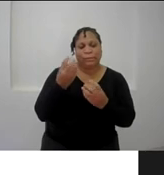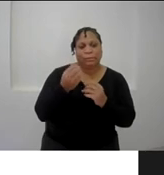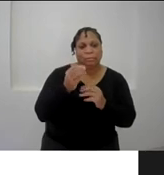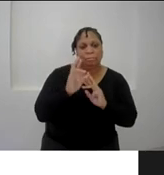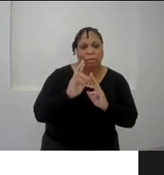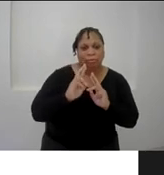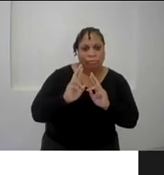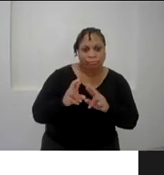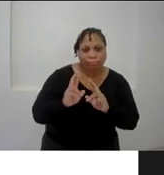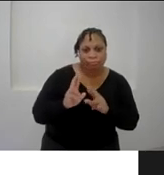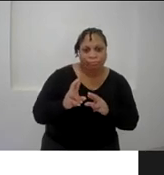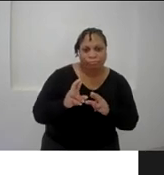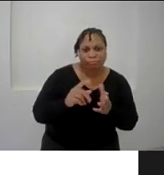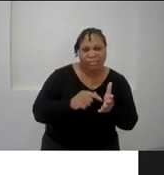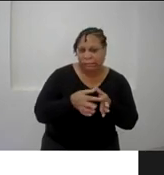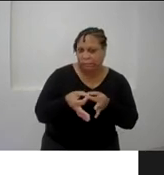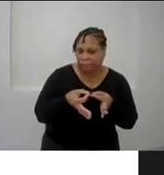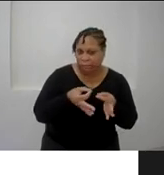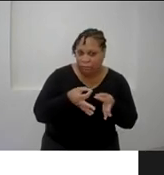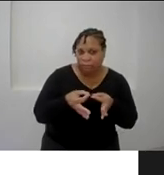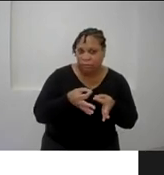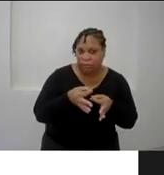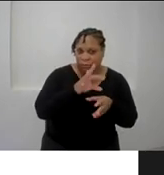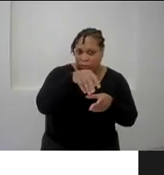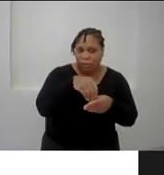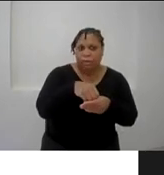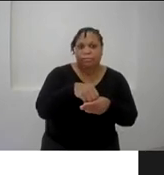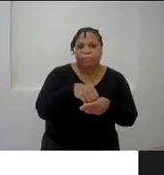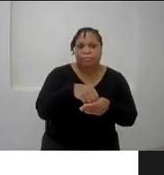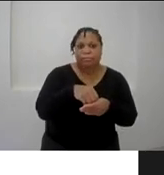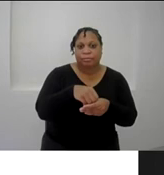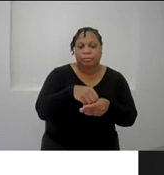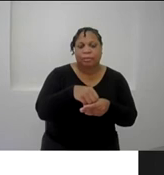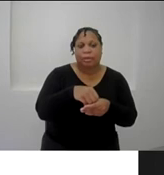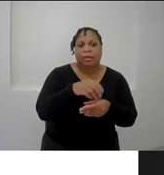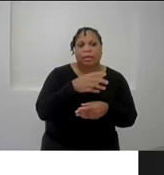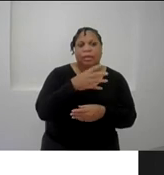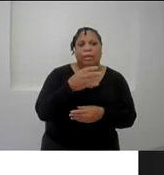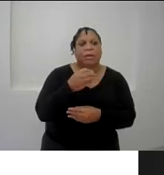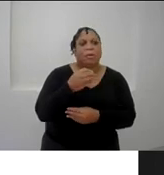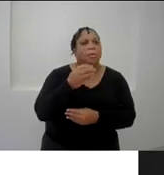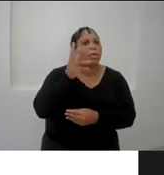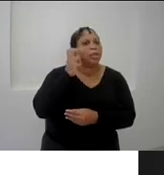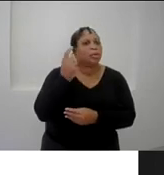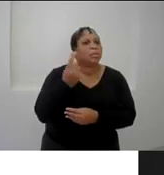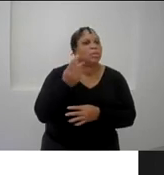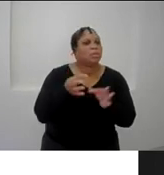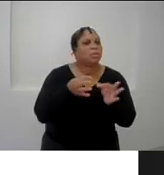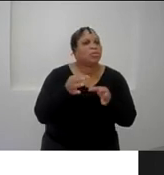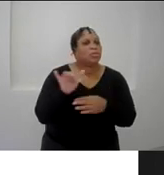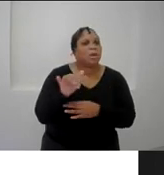sort of description put in it. And when you hear somebody described like that,